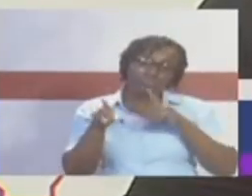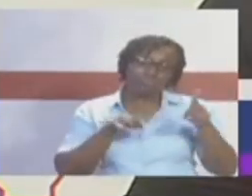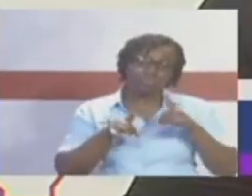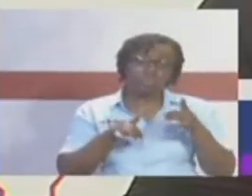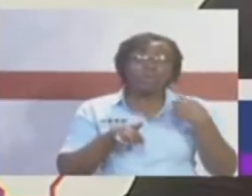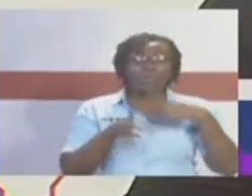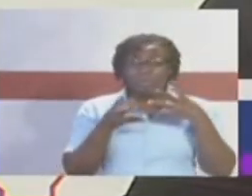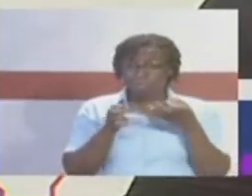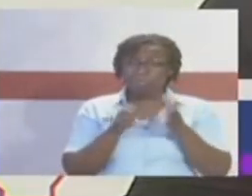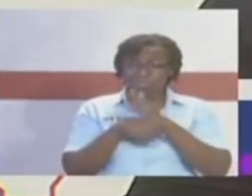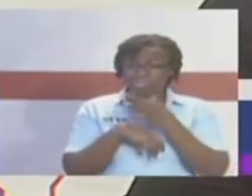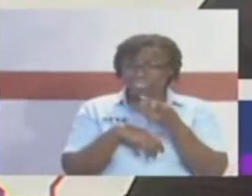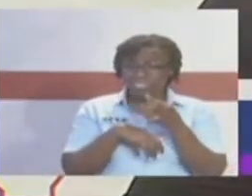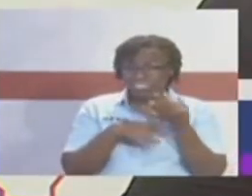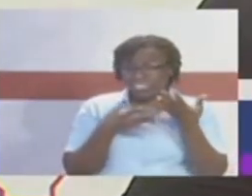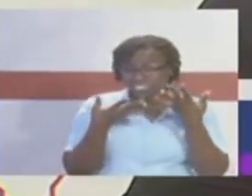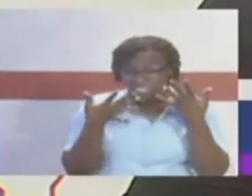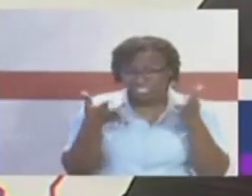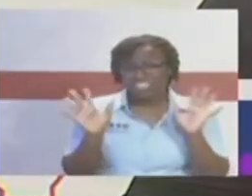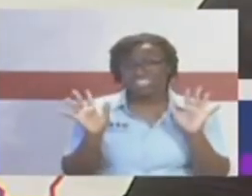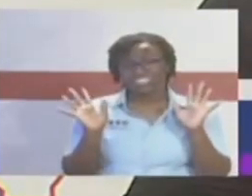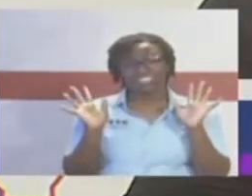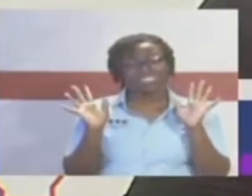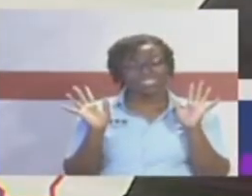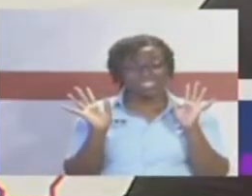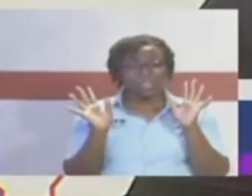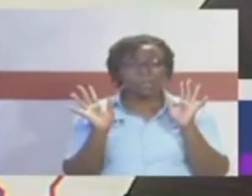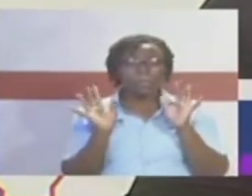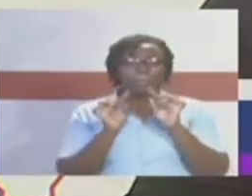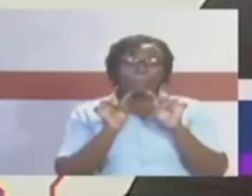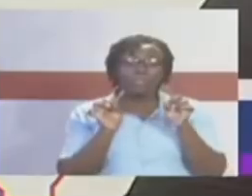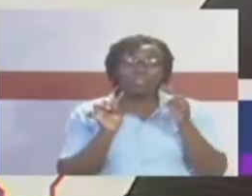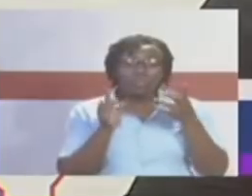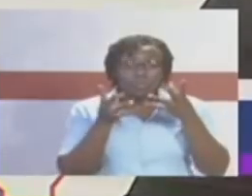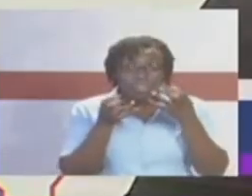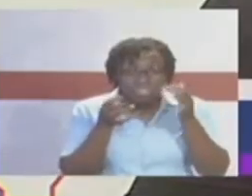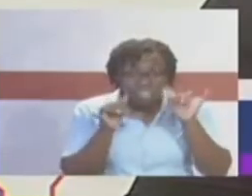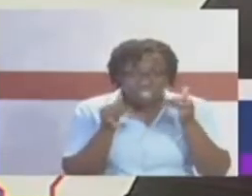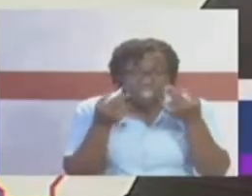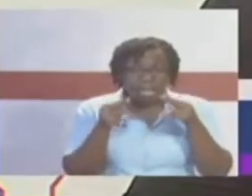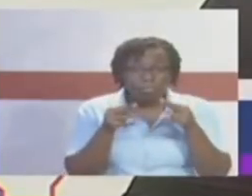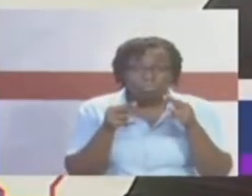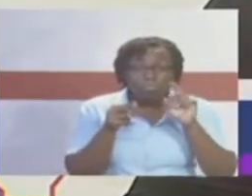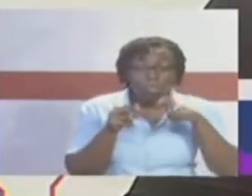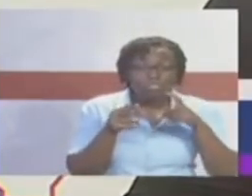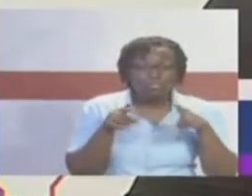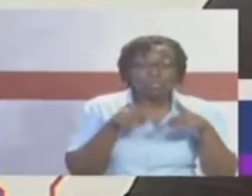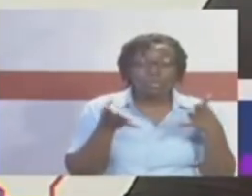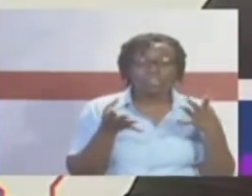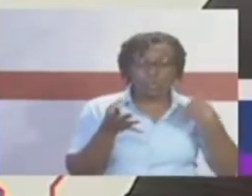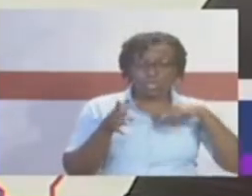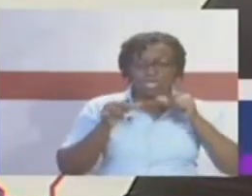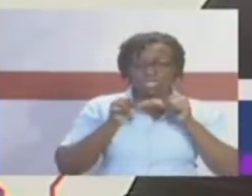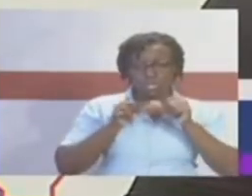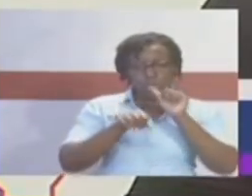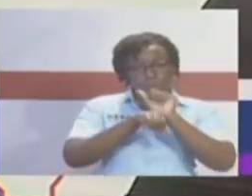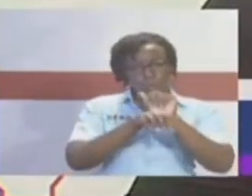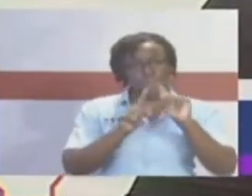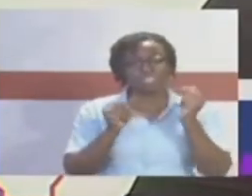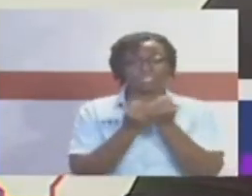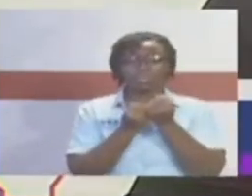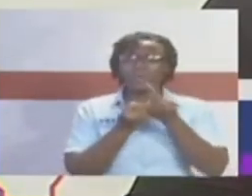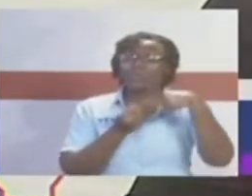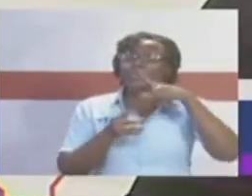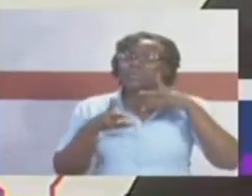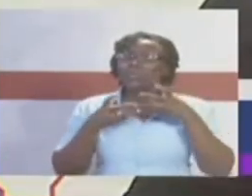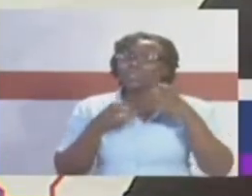pandemic to end oh so badly. For this to happen, we need to work together as a team. We need you to work with us, Trinidad